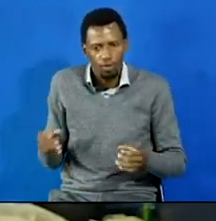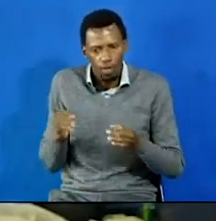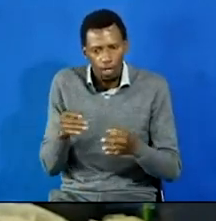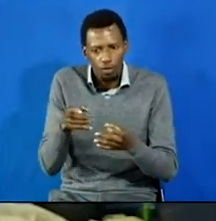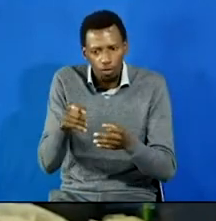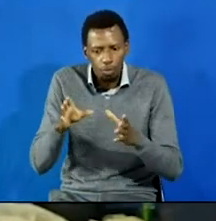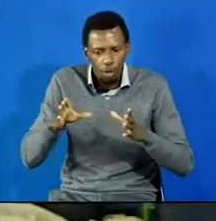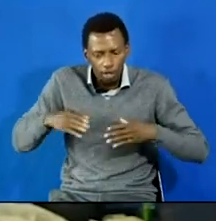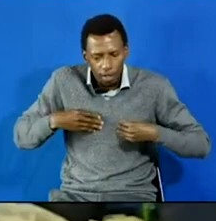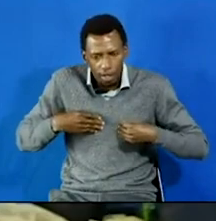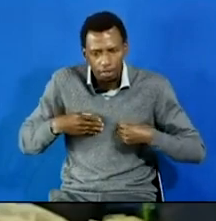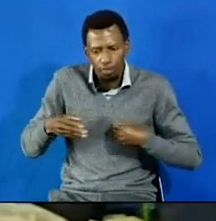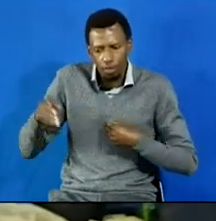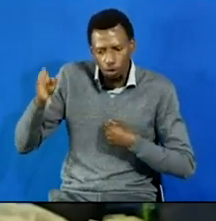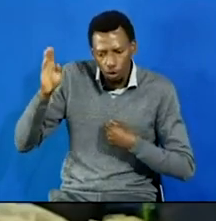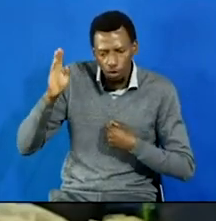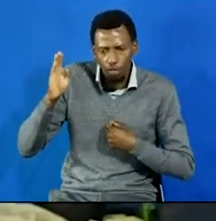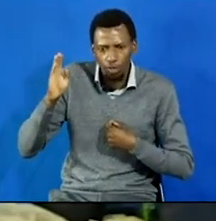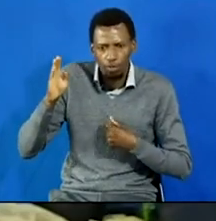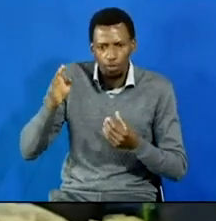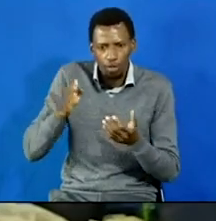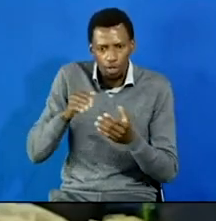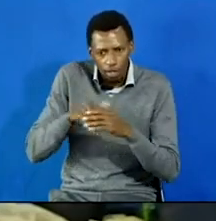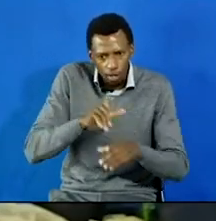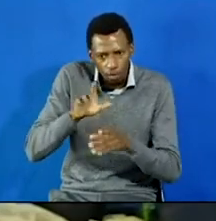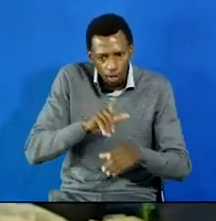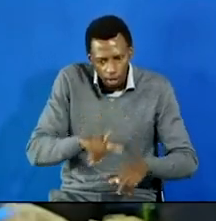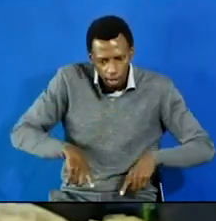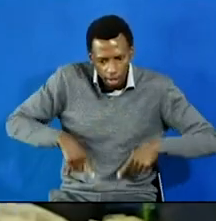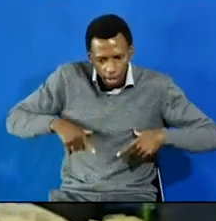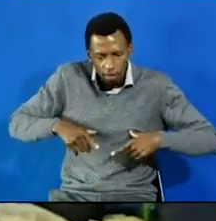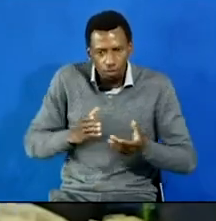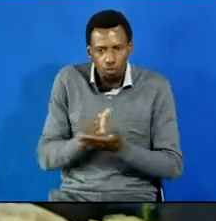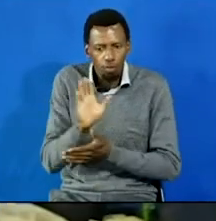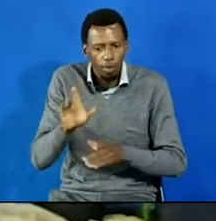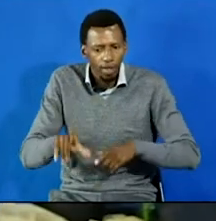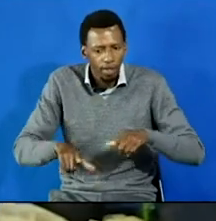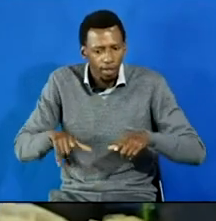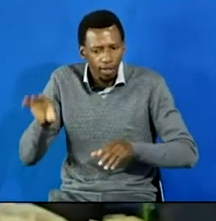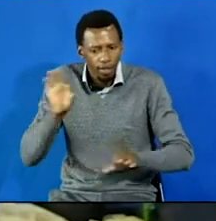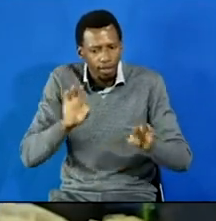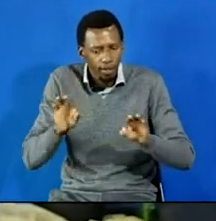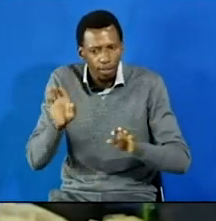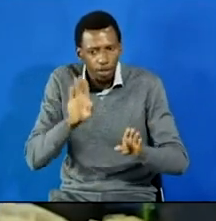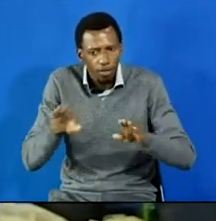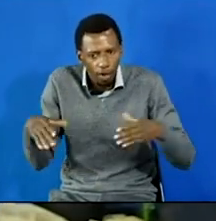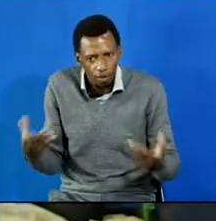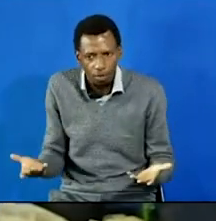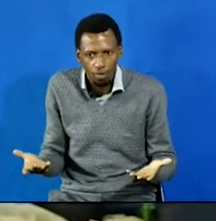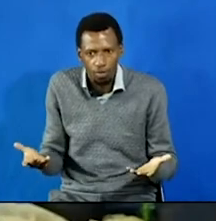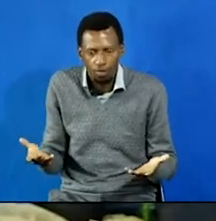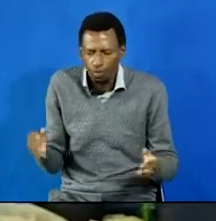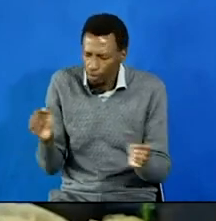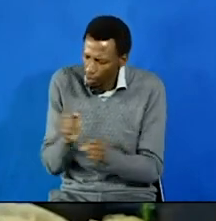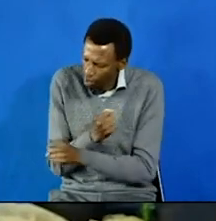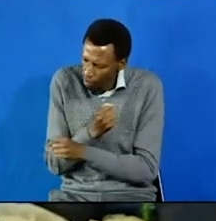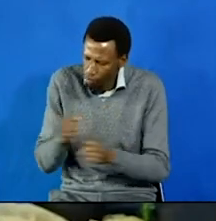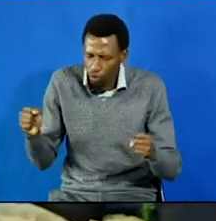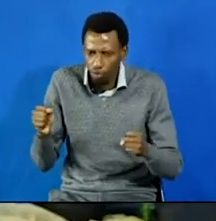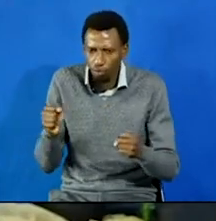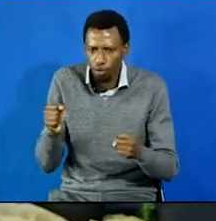he is the Lord of your life through your lifestyle? It is not possible for him to use you if you have